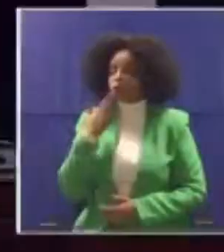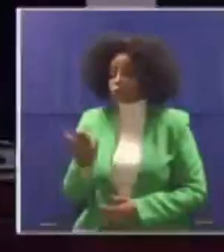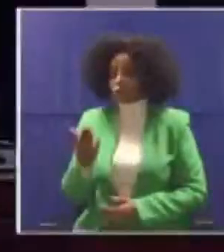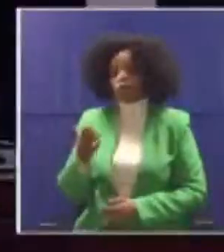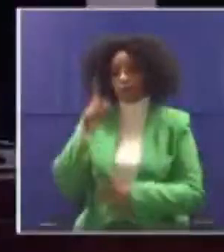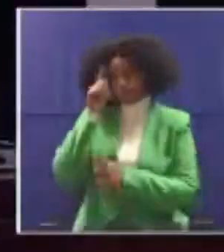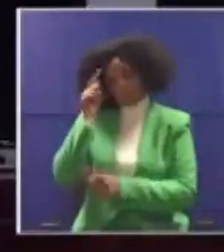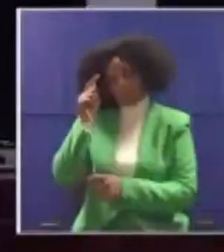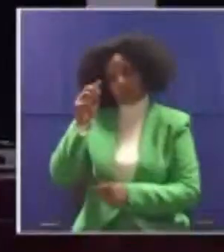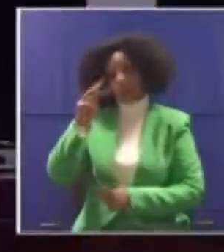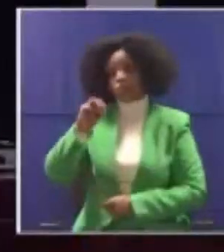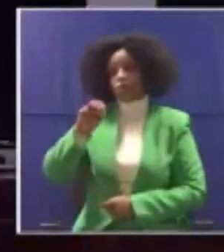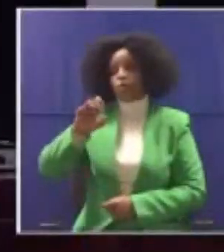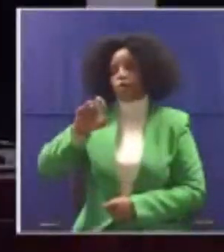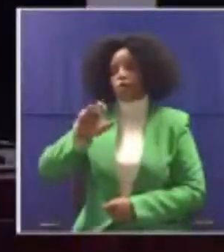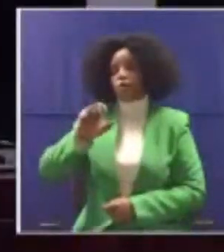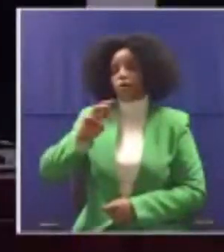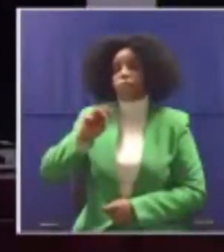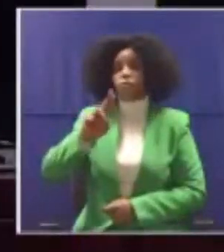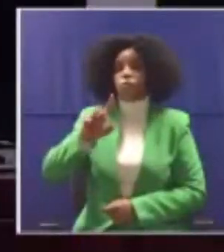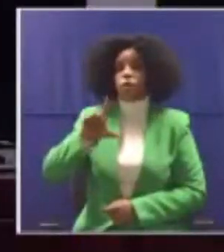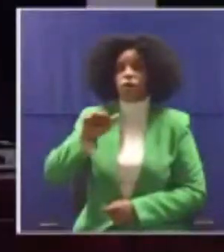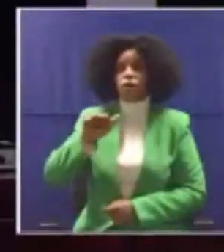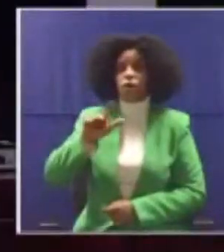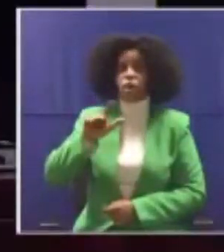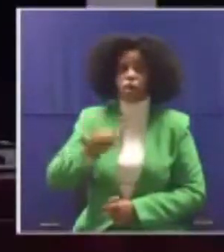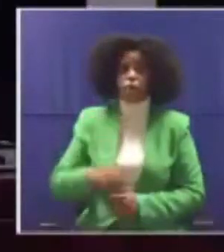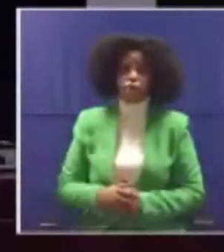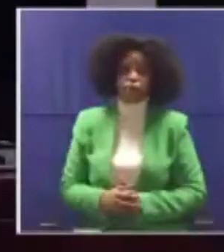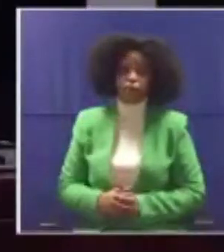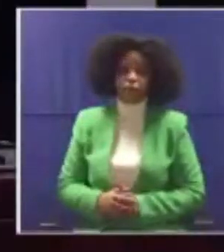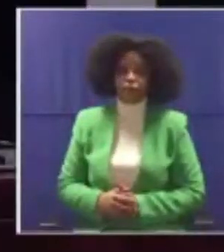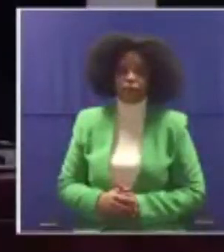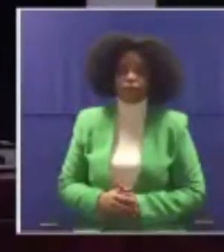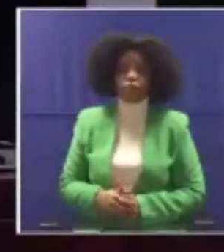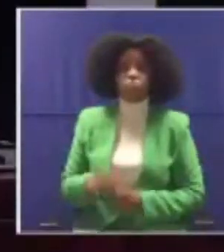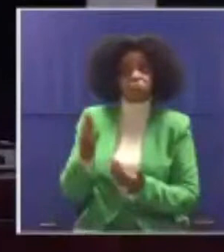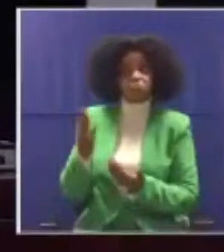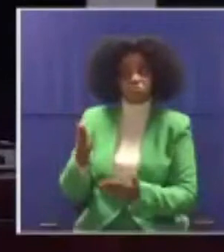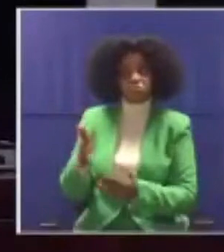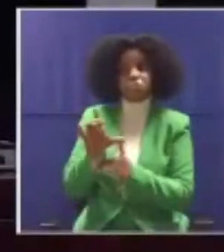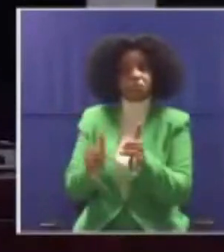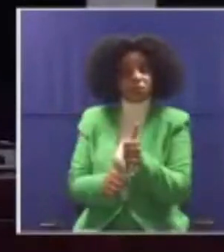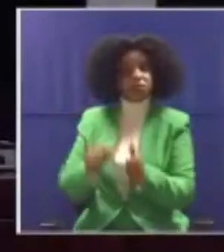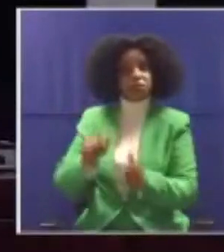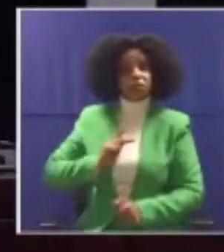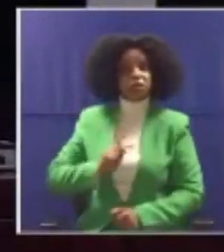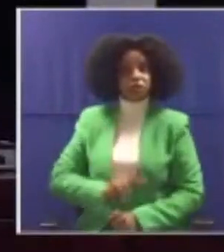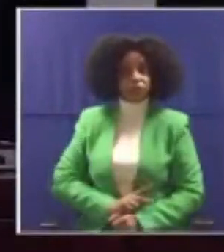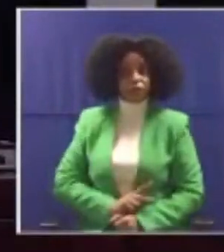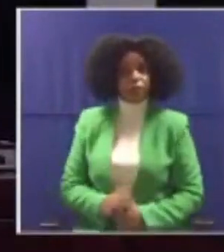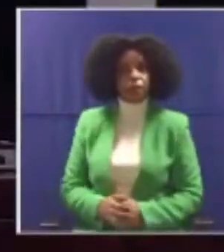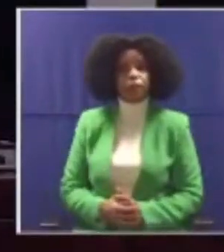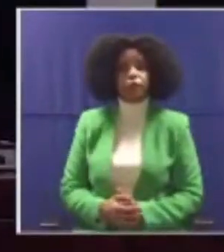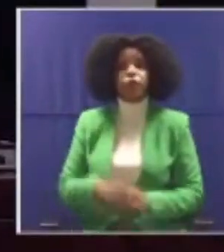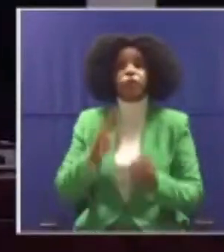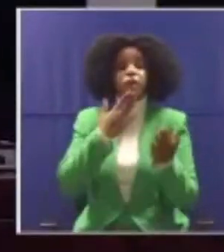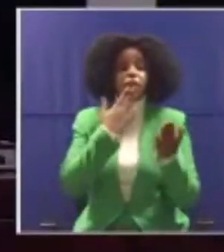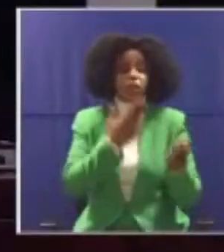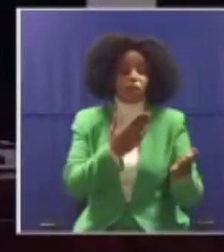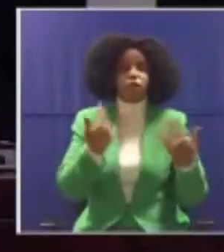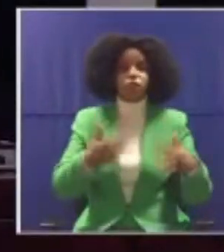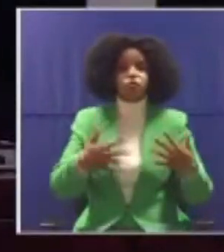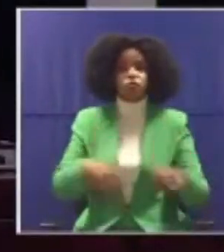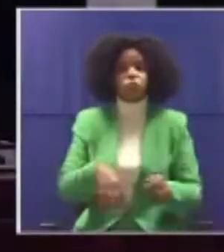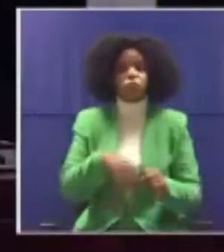The Honorable Deputy President. Thank you very much, Honorable Mulala.